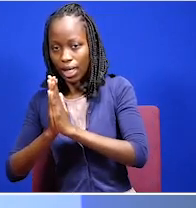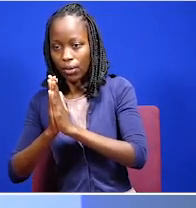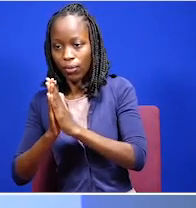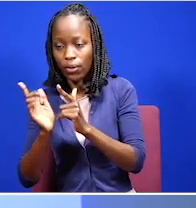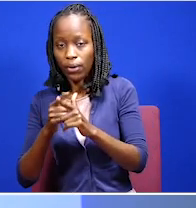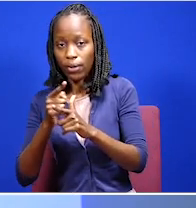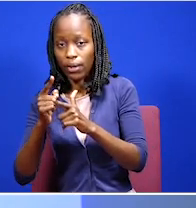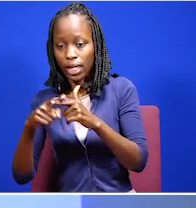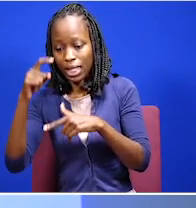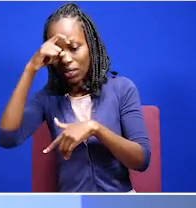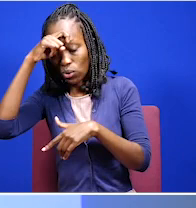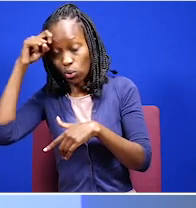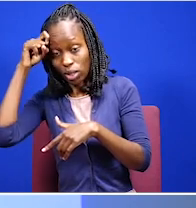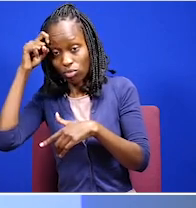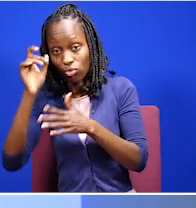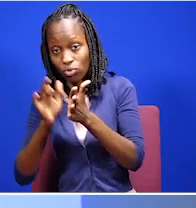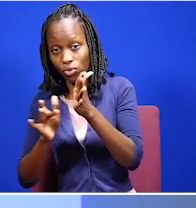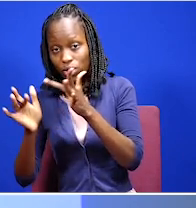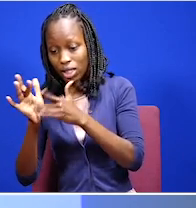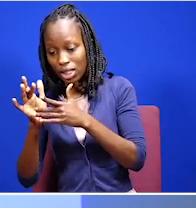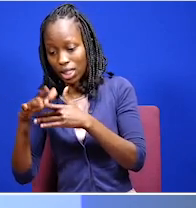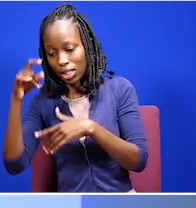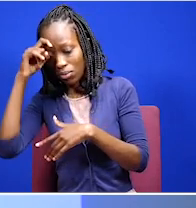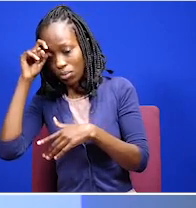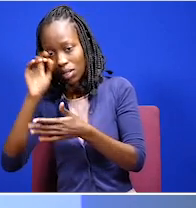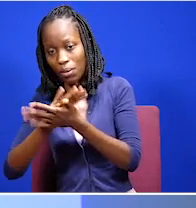prayed more earnestly. Then